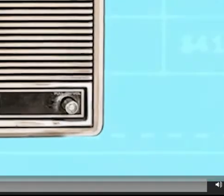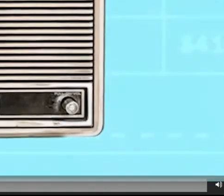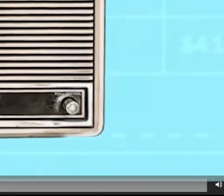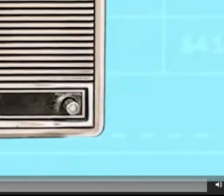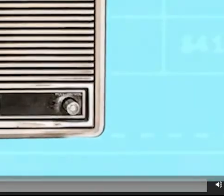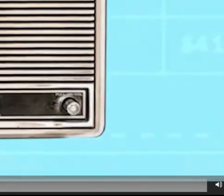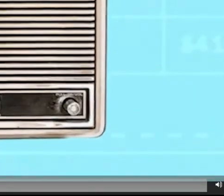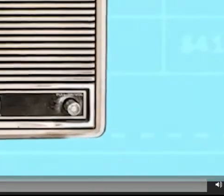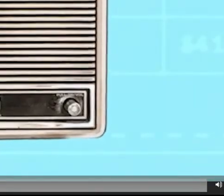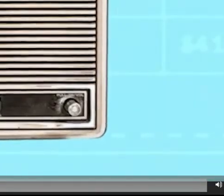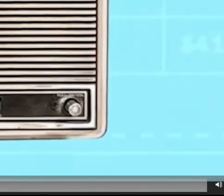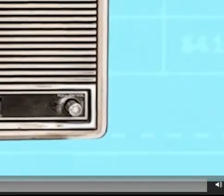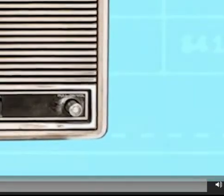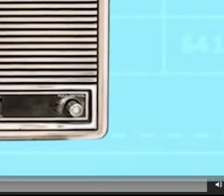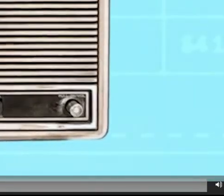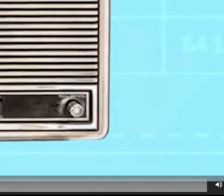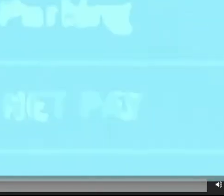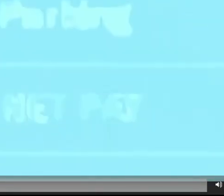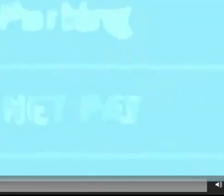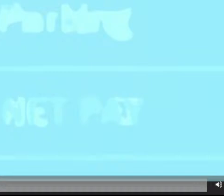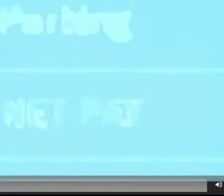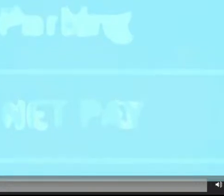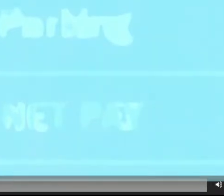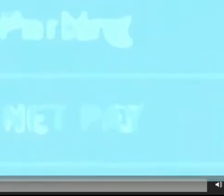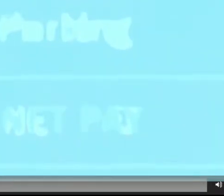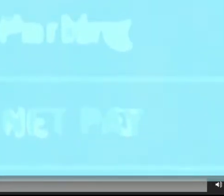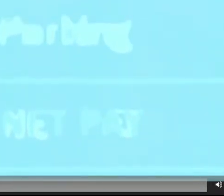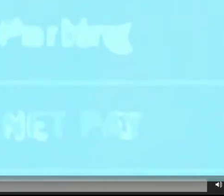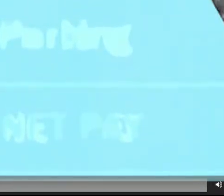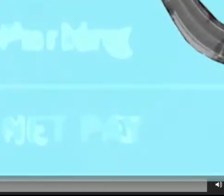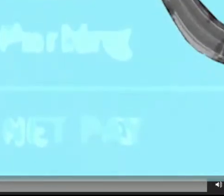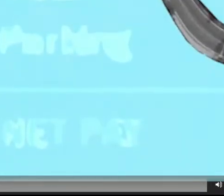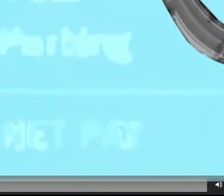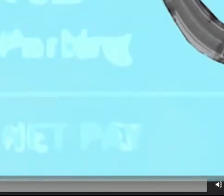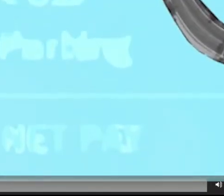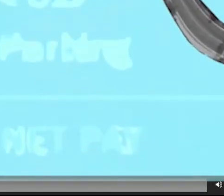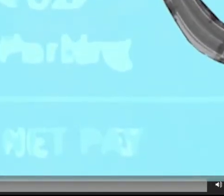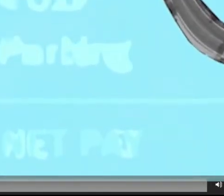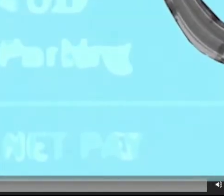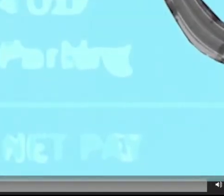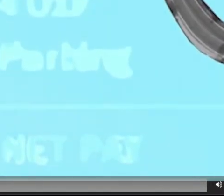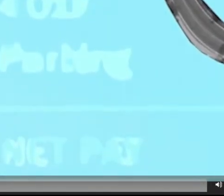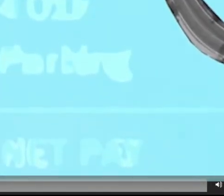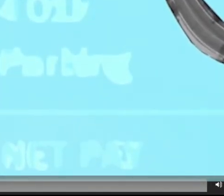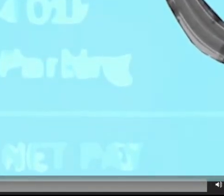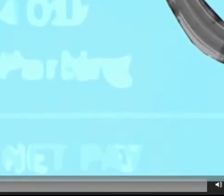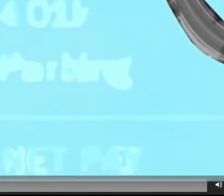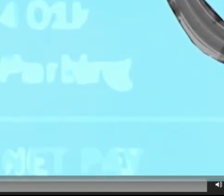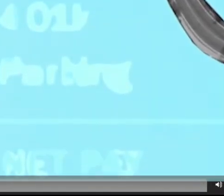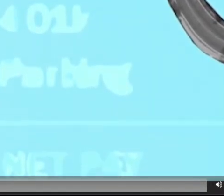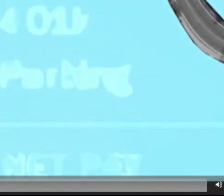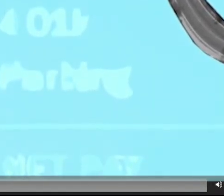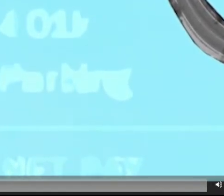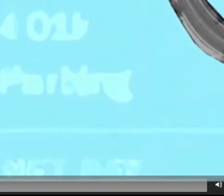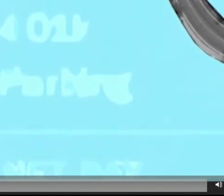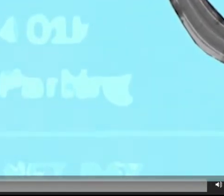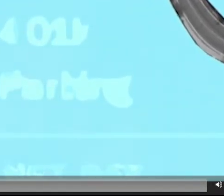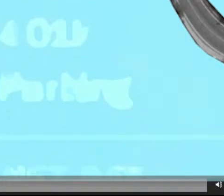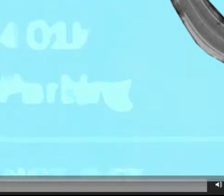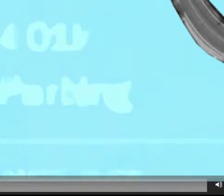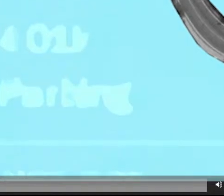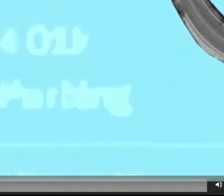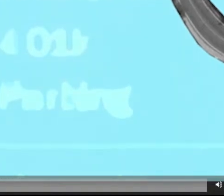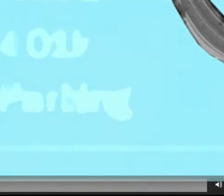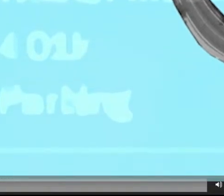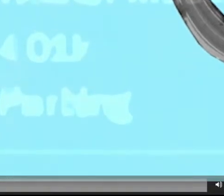lot of information, but don't worry, we're here to help you through the process. We've created a very simple outline that will guide you through the